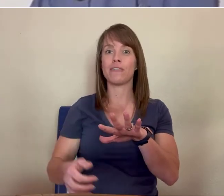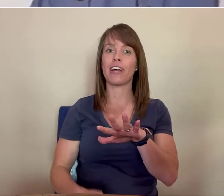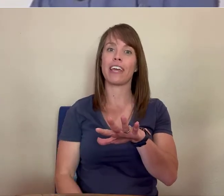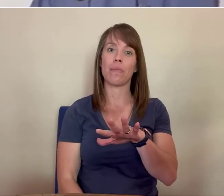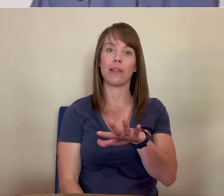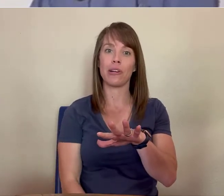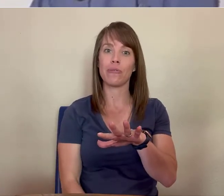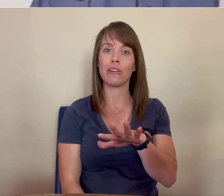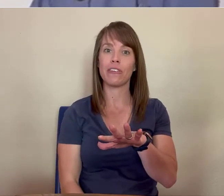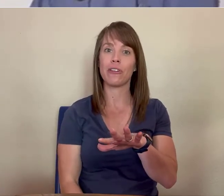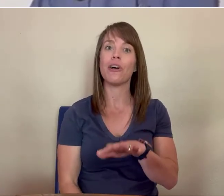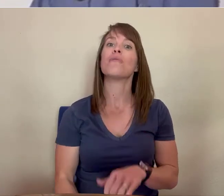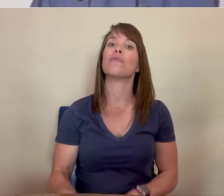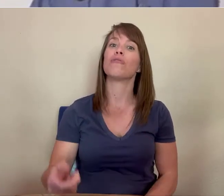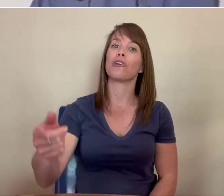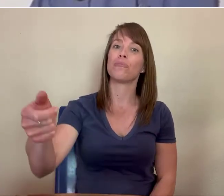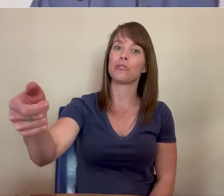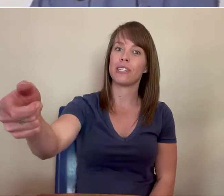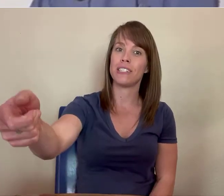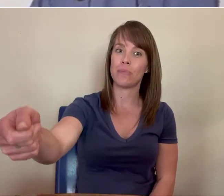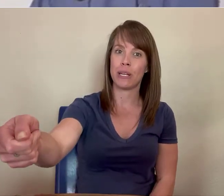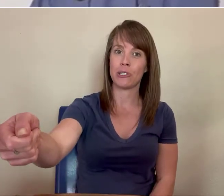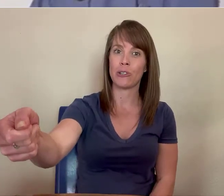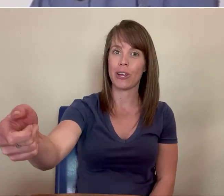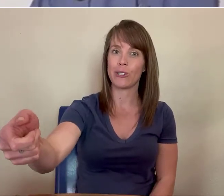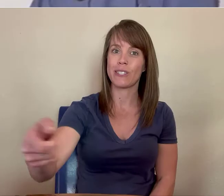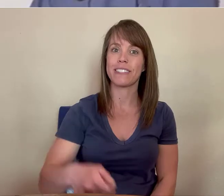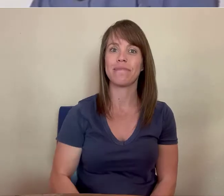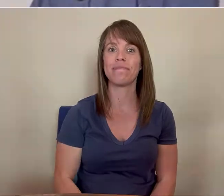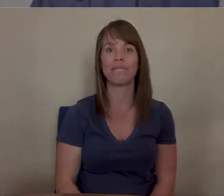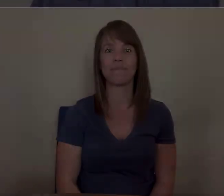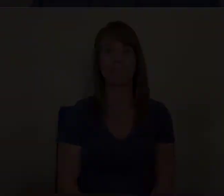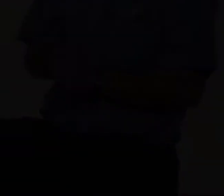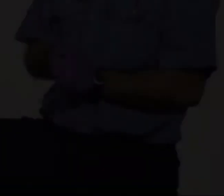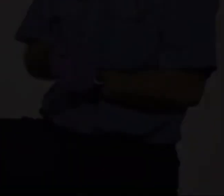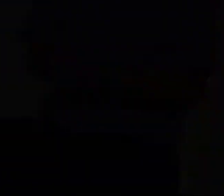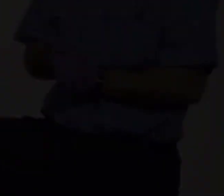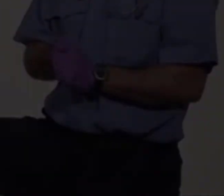to identify capillary refill before you proceed to pinch theirs.